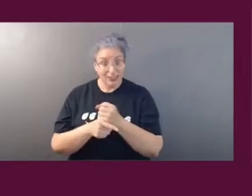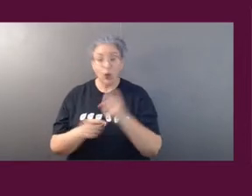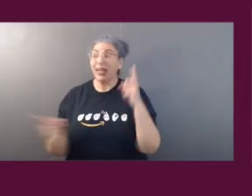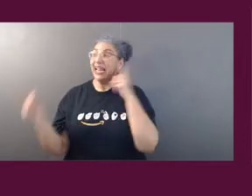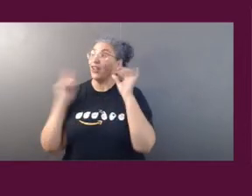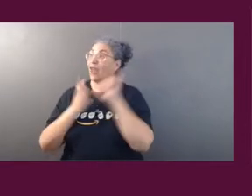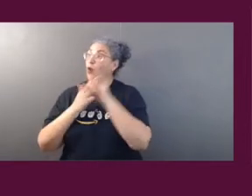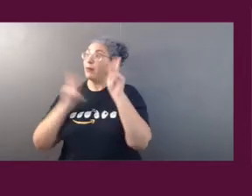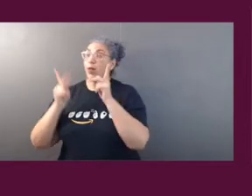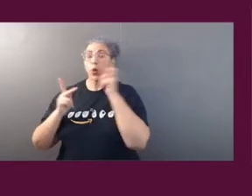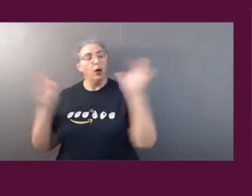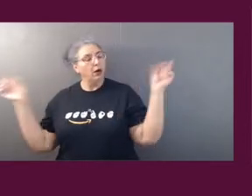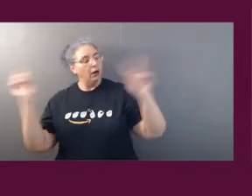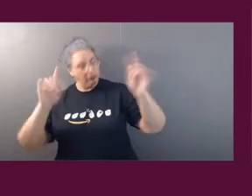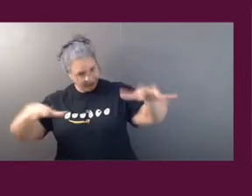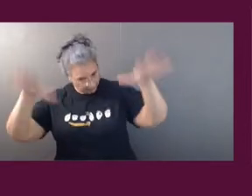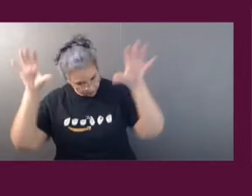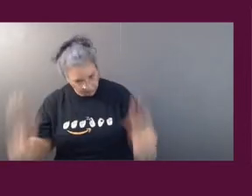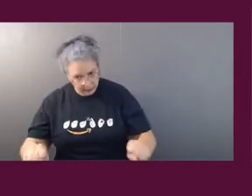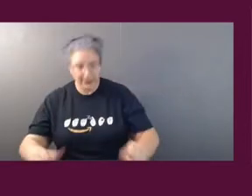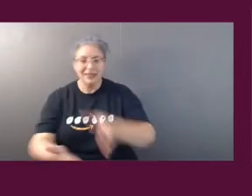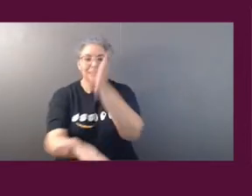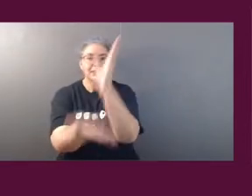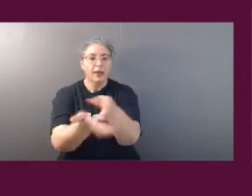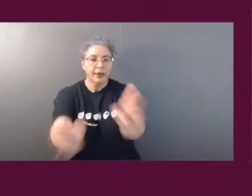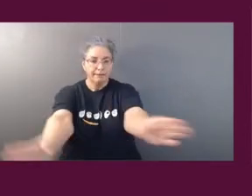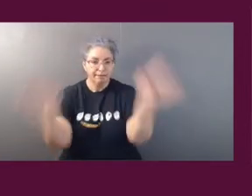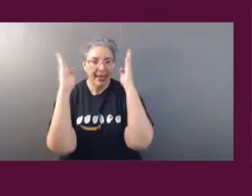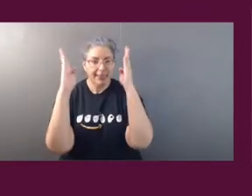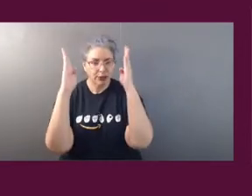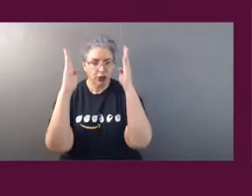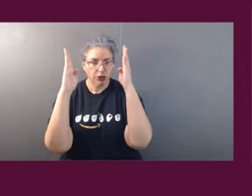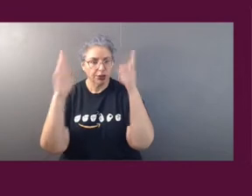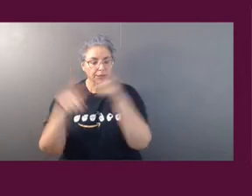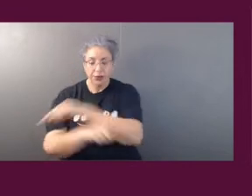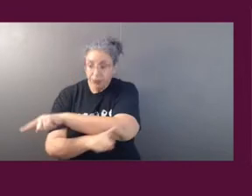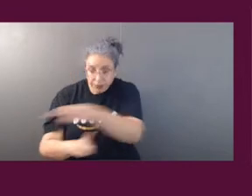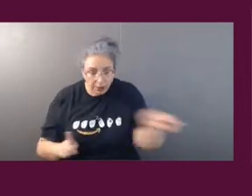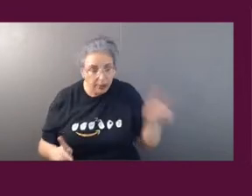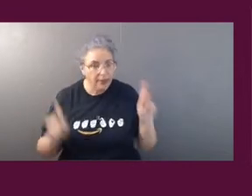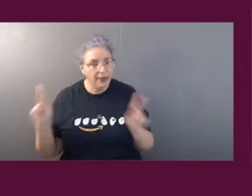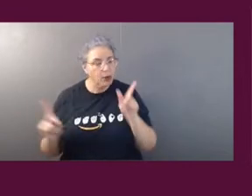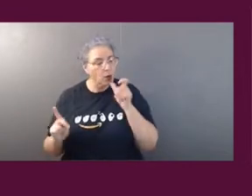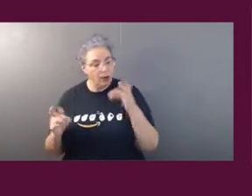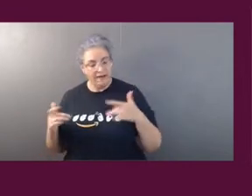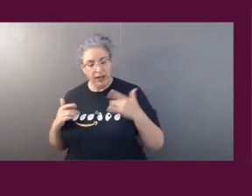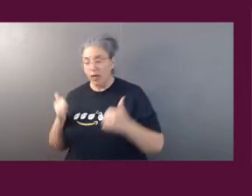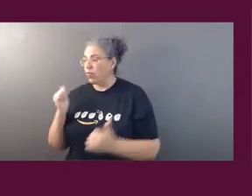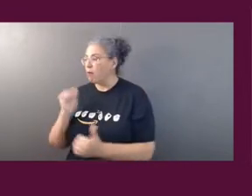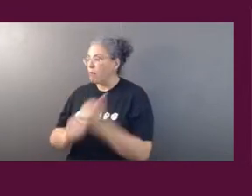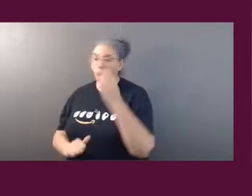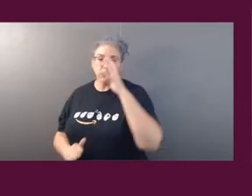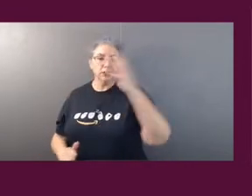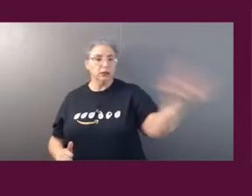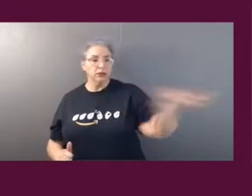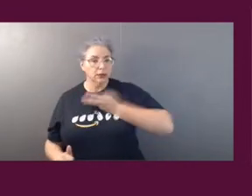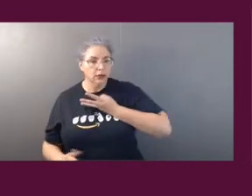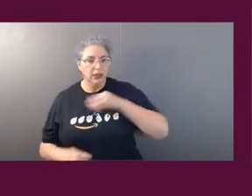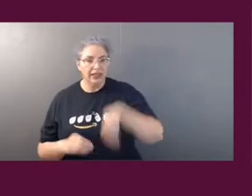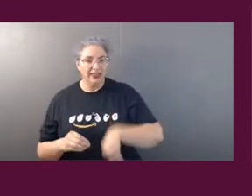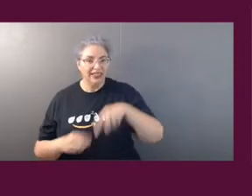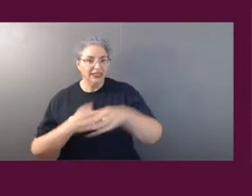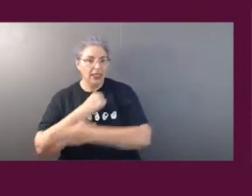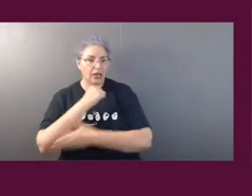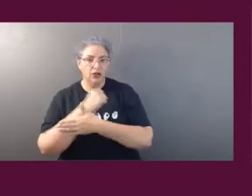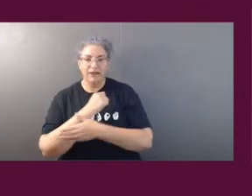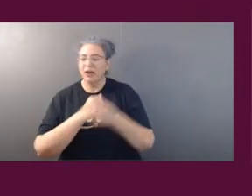people who do take up space and who do demand people pay attention to the people who feel the most overlooked